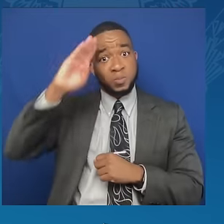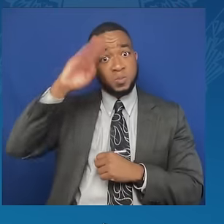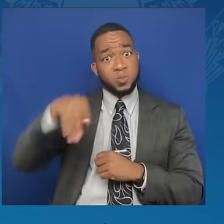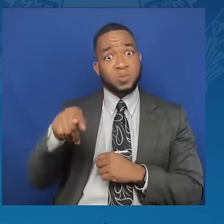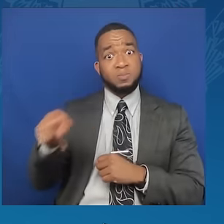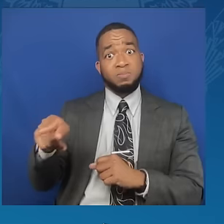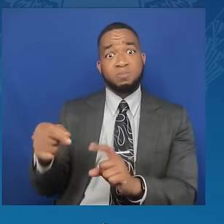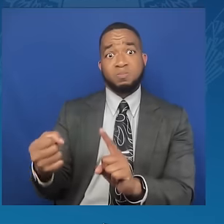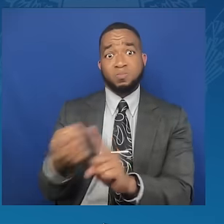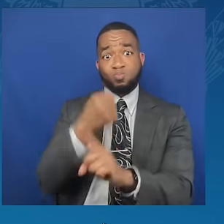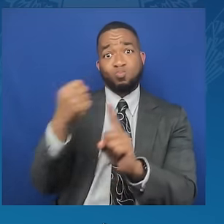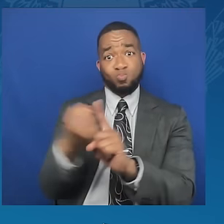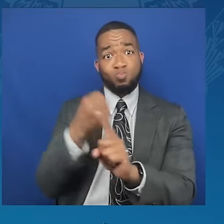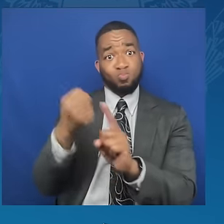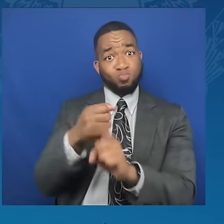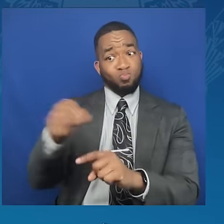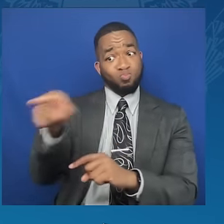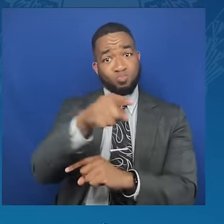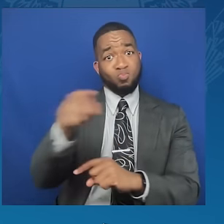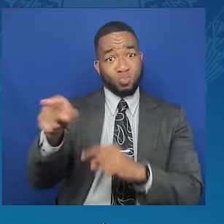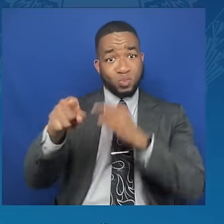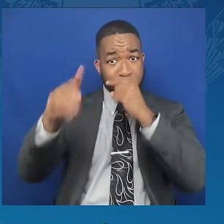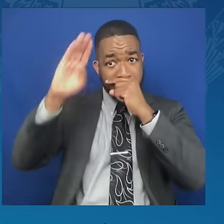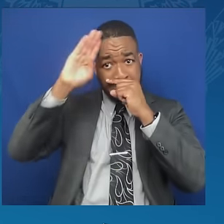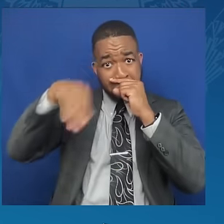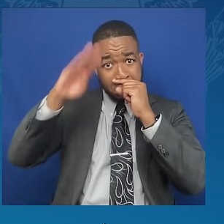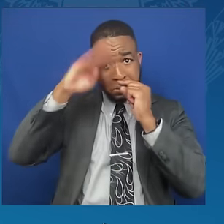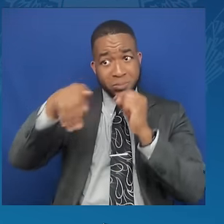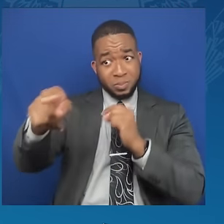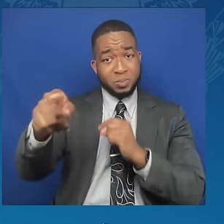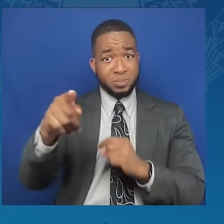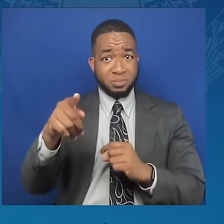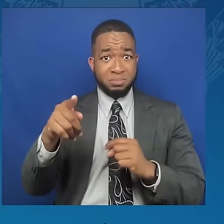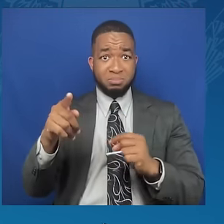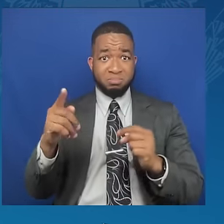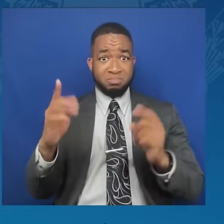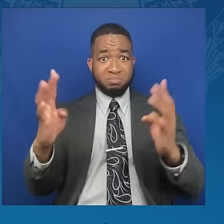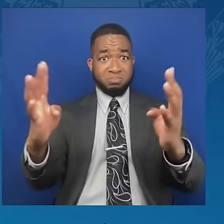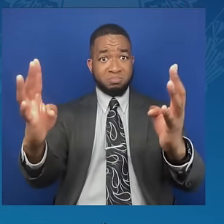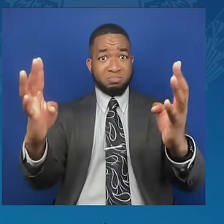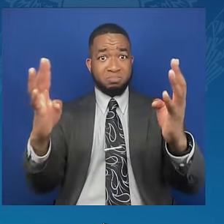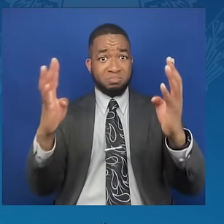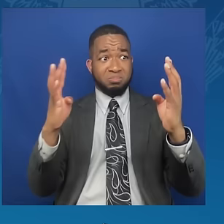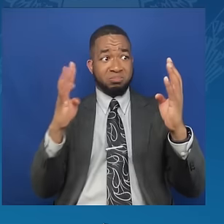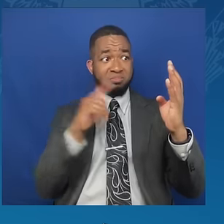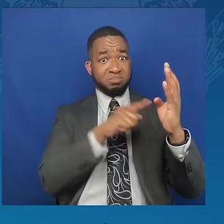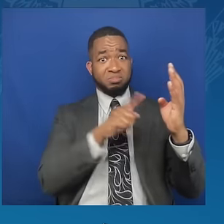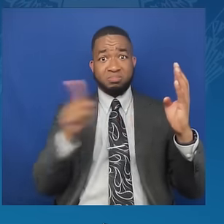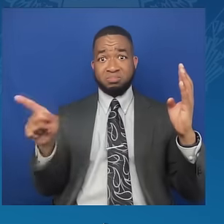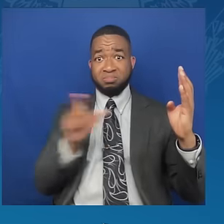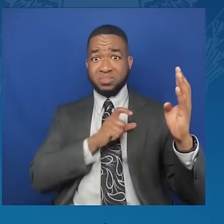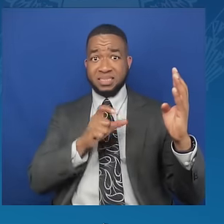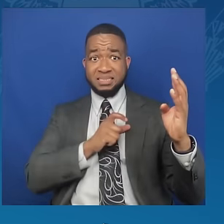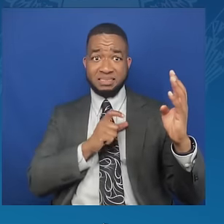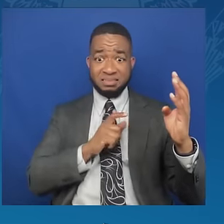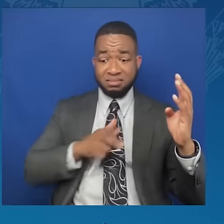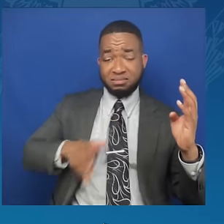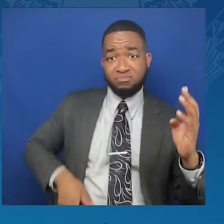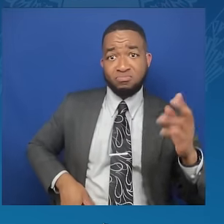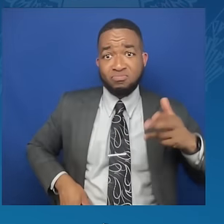would be surrounded by troopers with nightsticks. They knew they might be trampled by